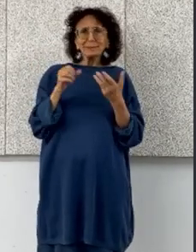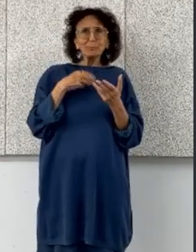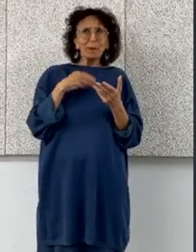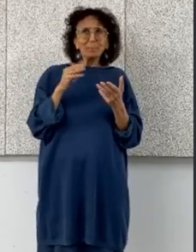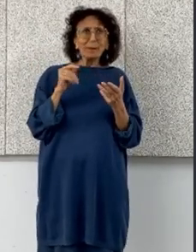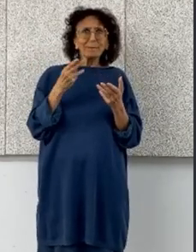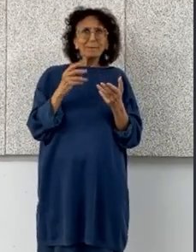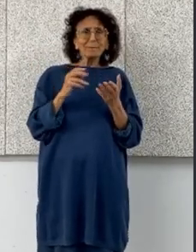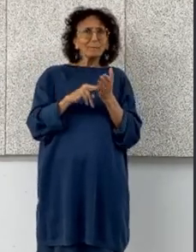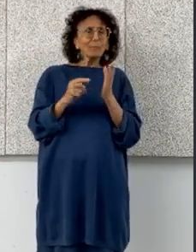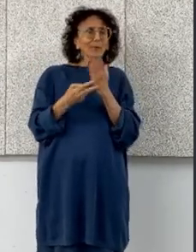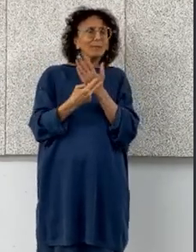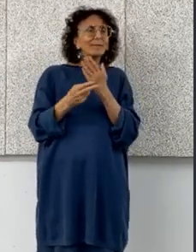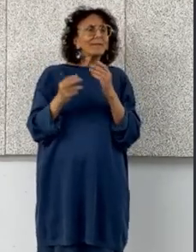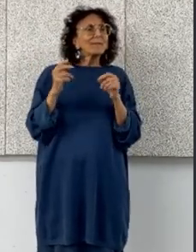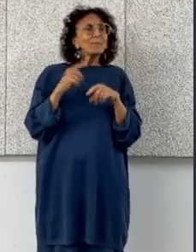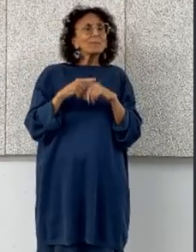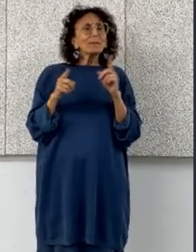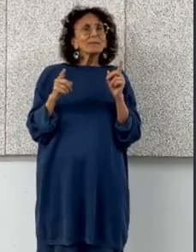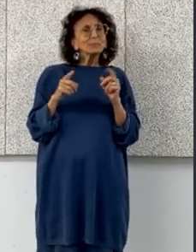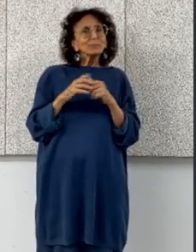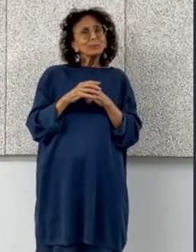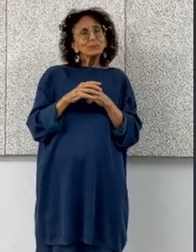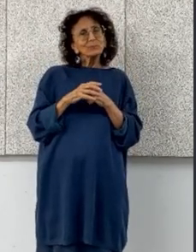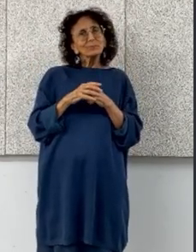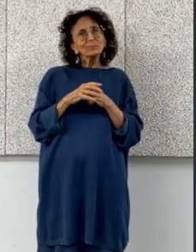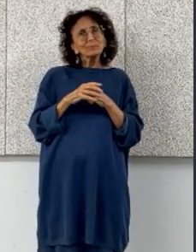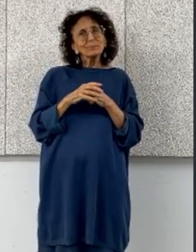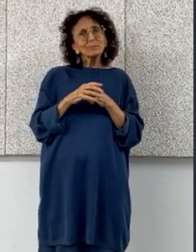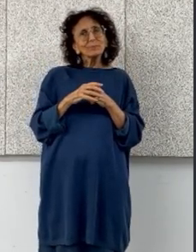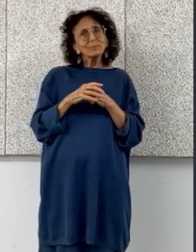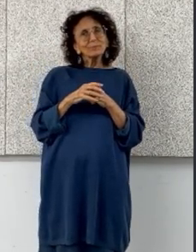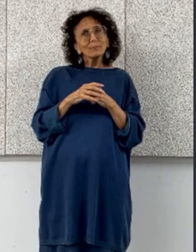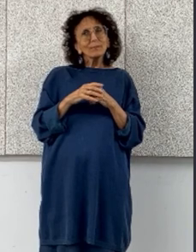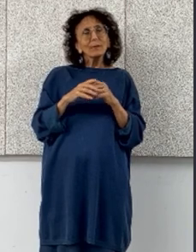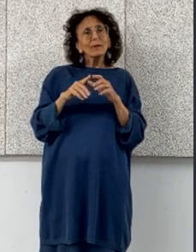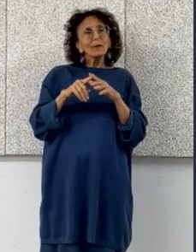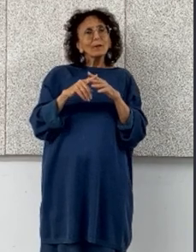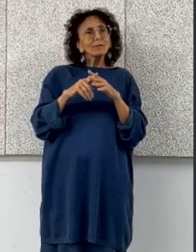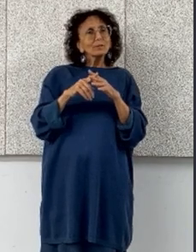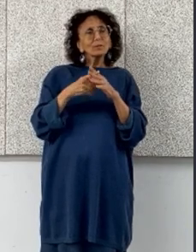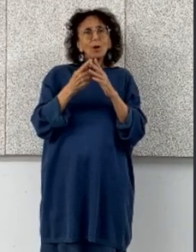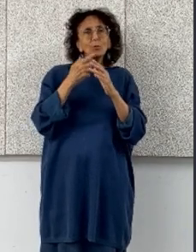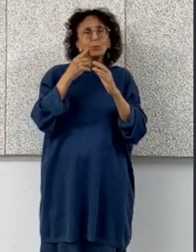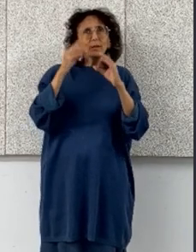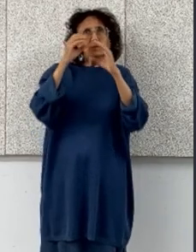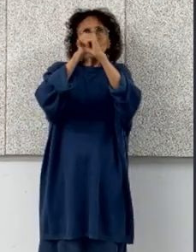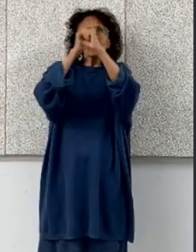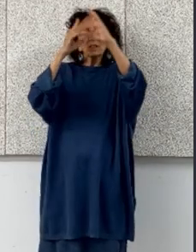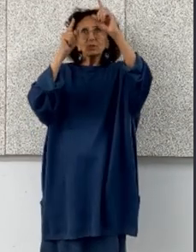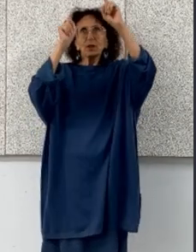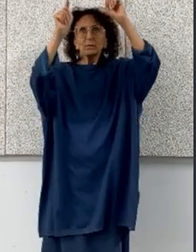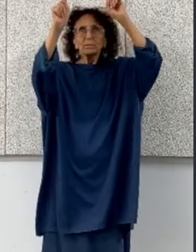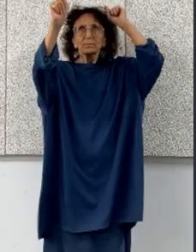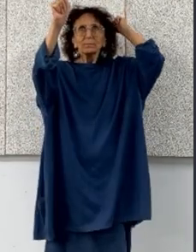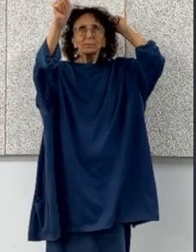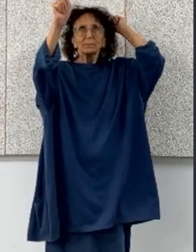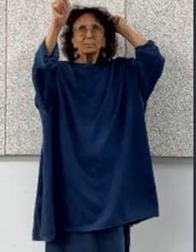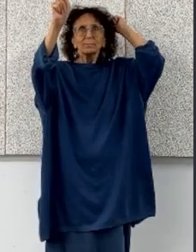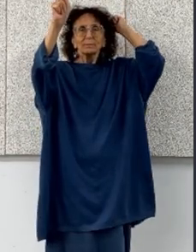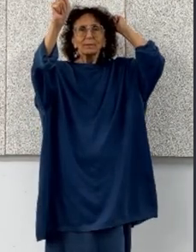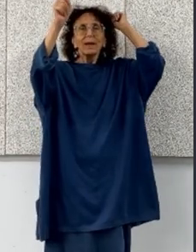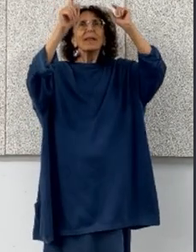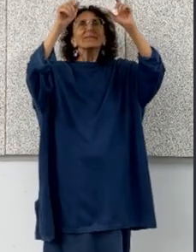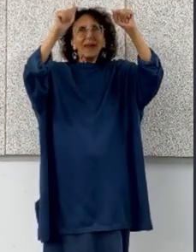but this idea that, you know, let's start with where you want to go and where you want to be, and let's